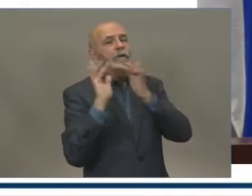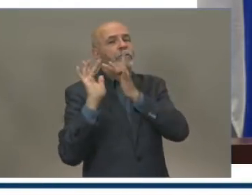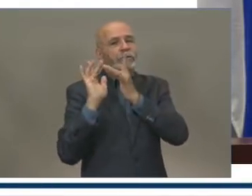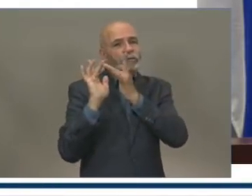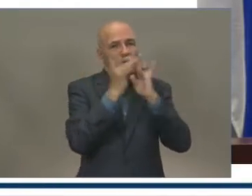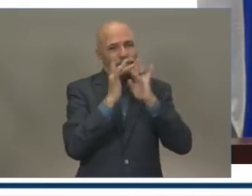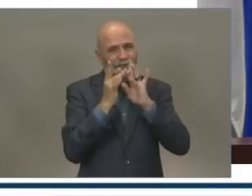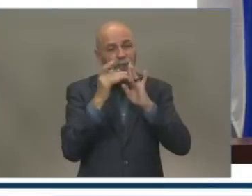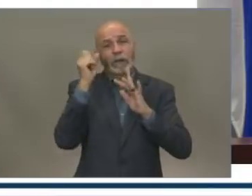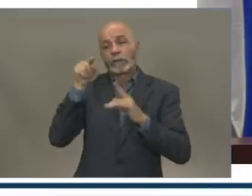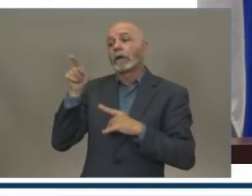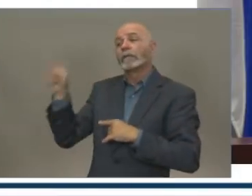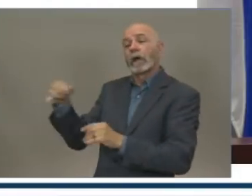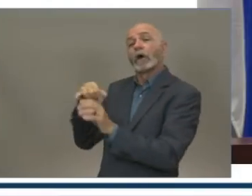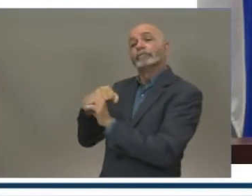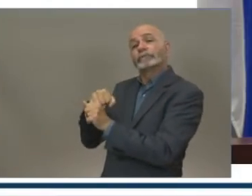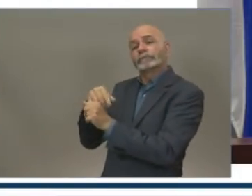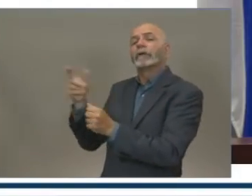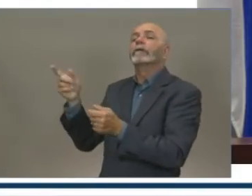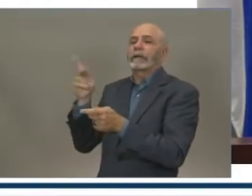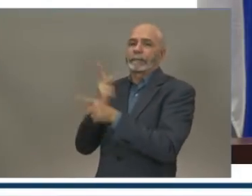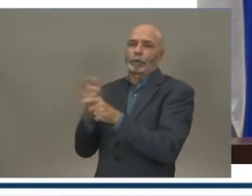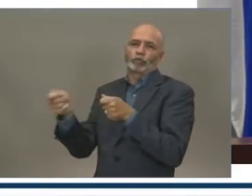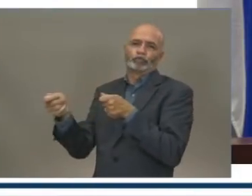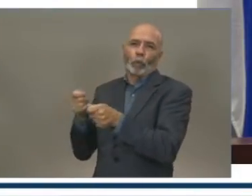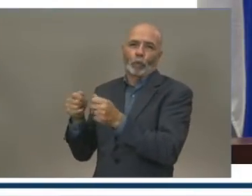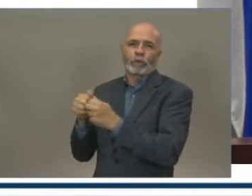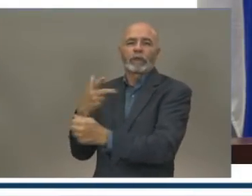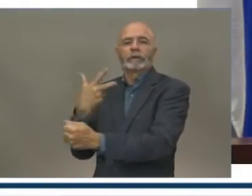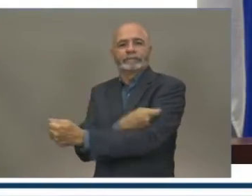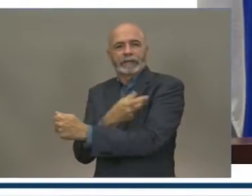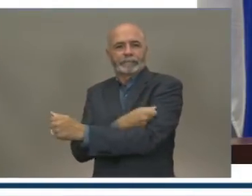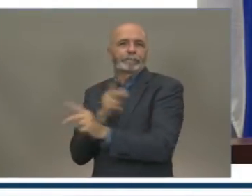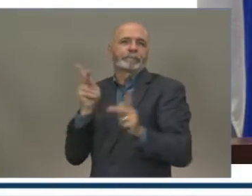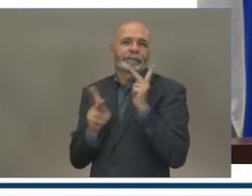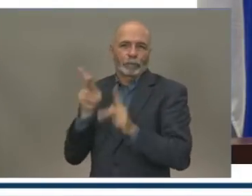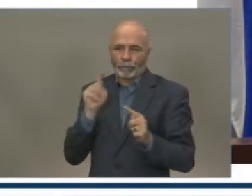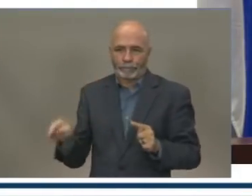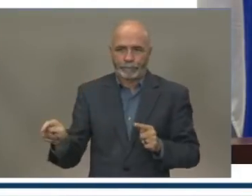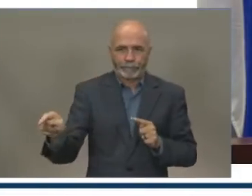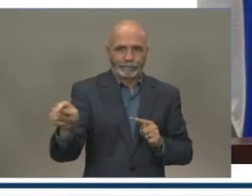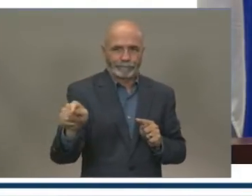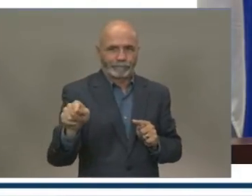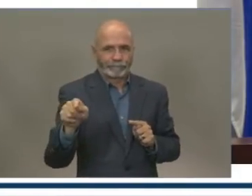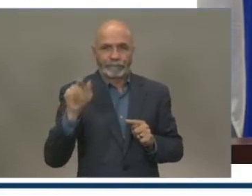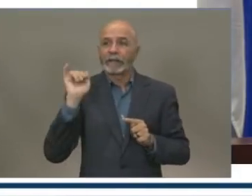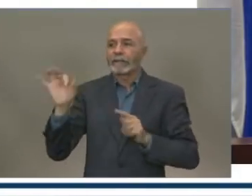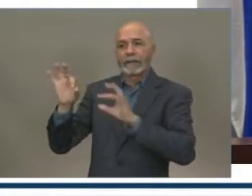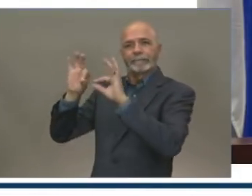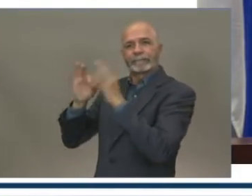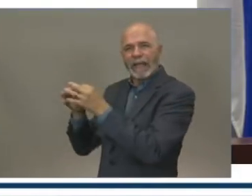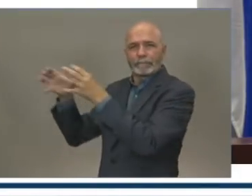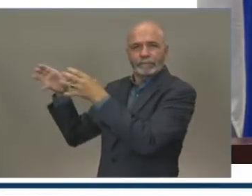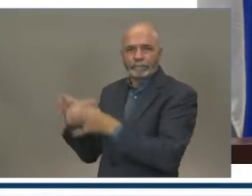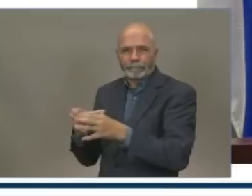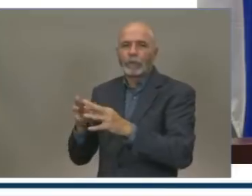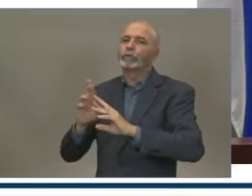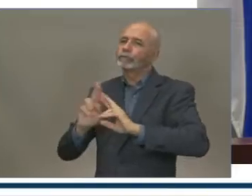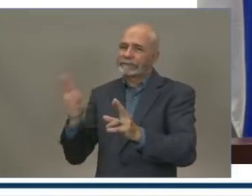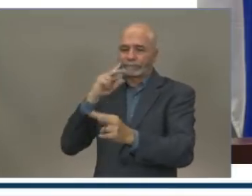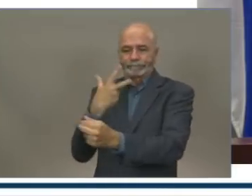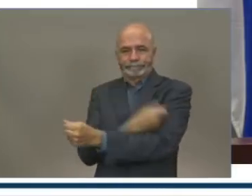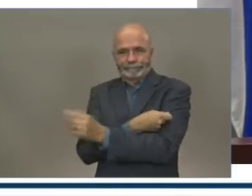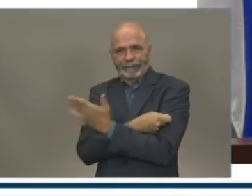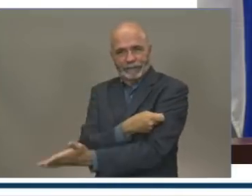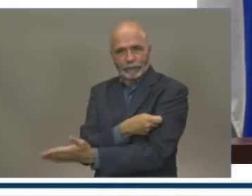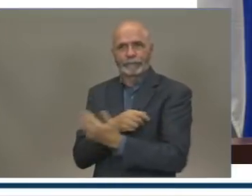distribute vaccine across the province to make sure that families and children will have good access on that. So I'm